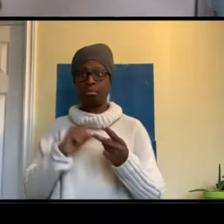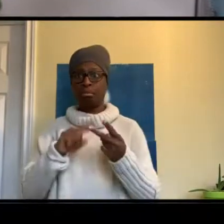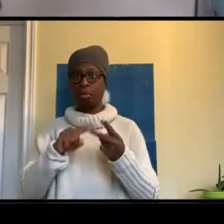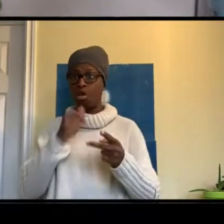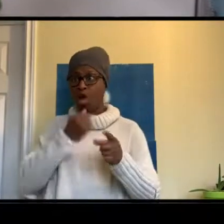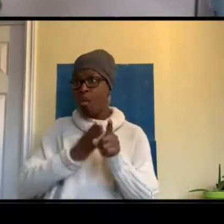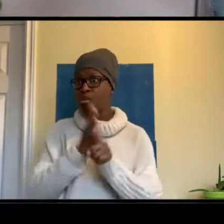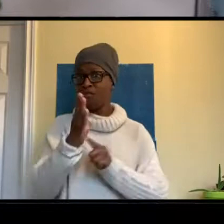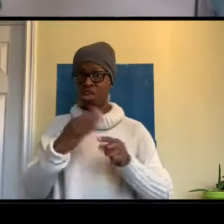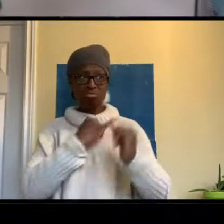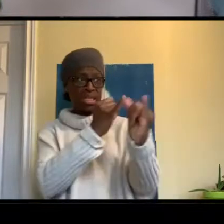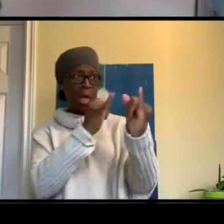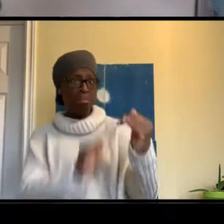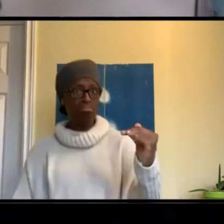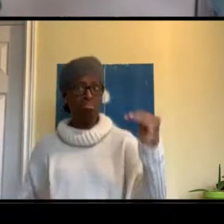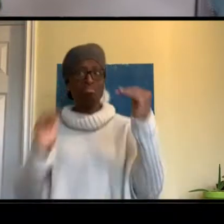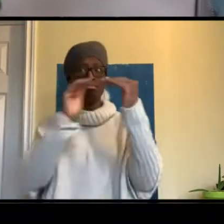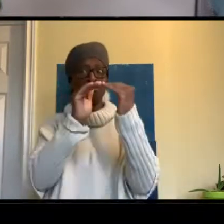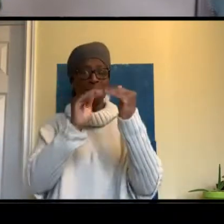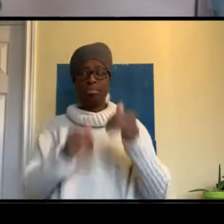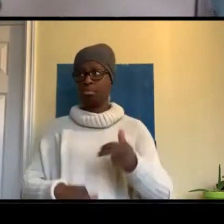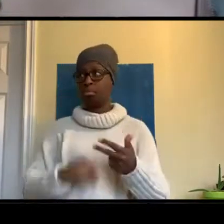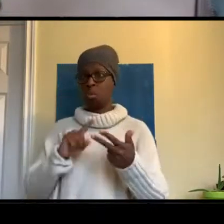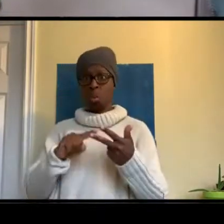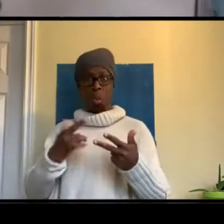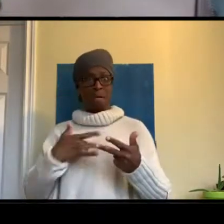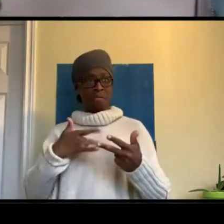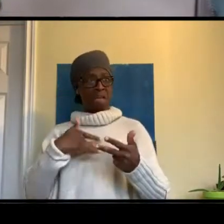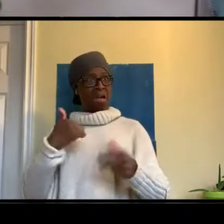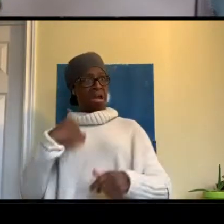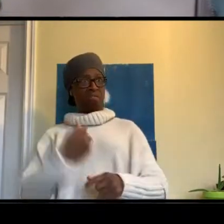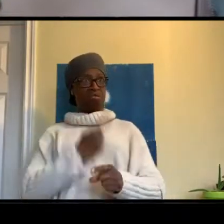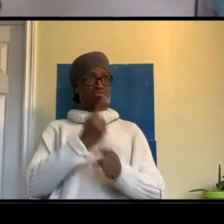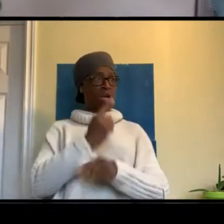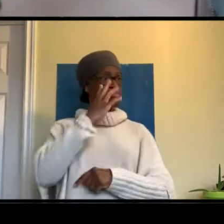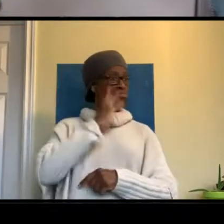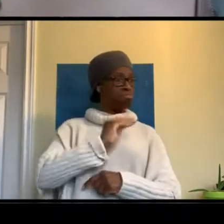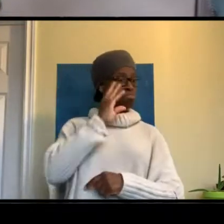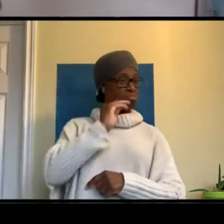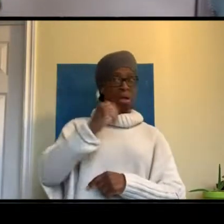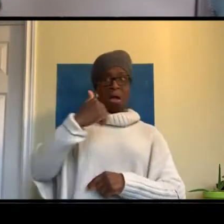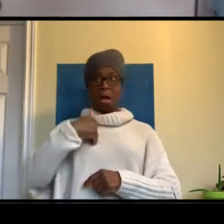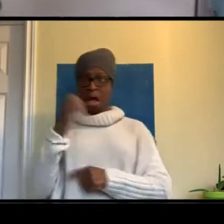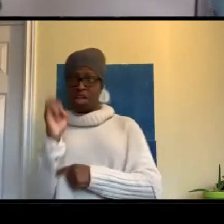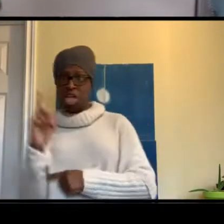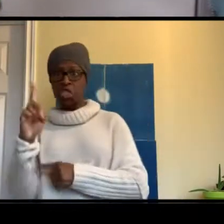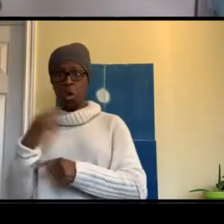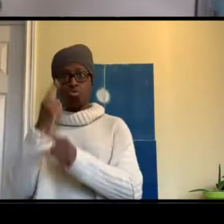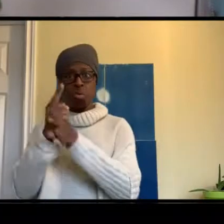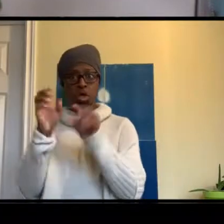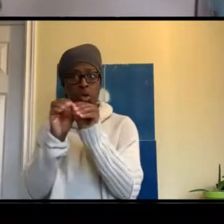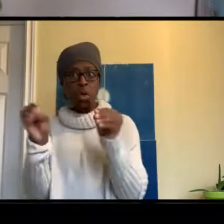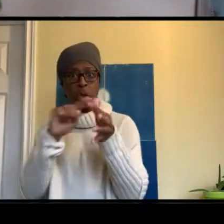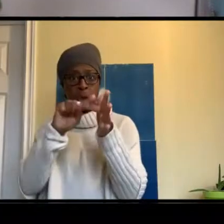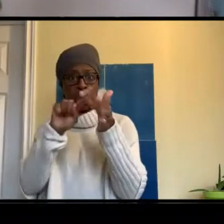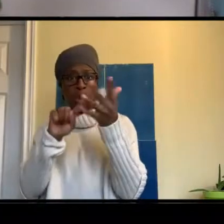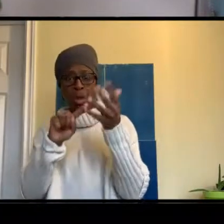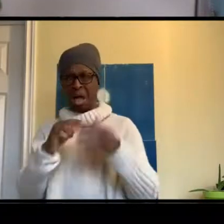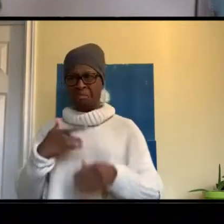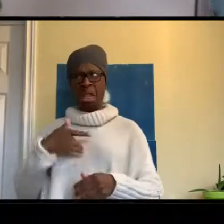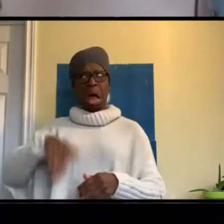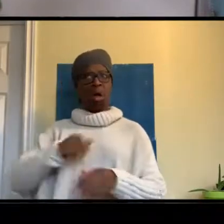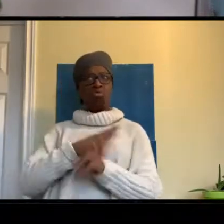need more education, or I need more professional work before I should write a grant. I'm not ready now. And I